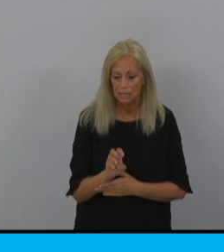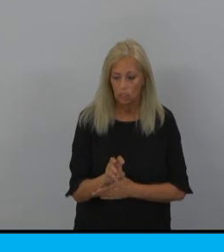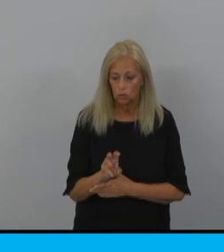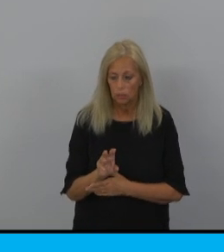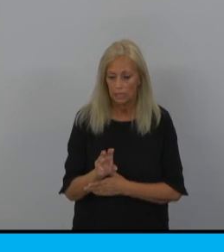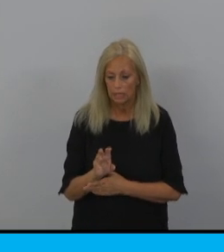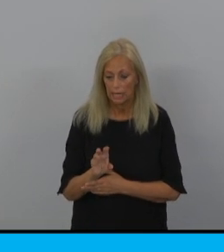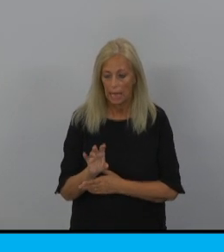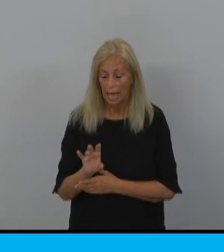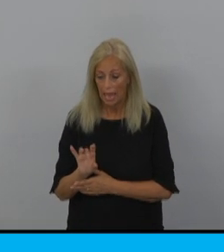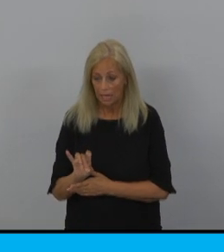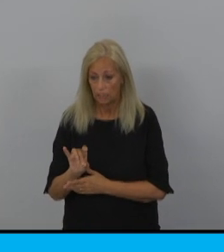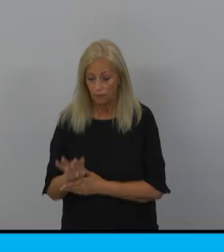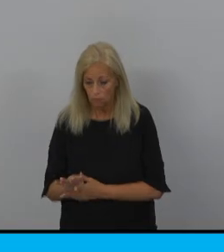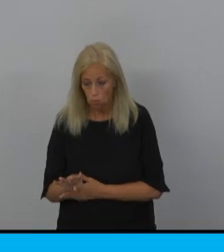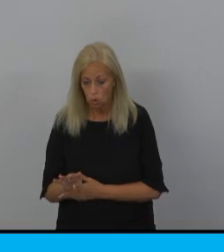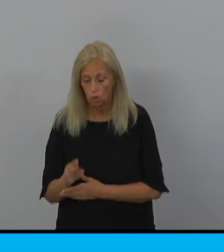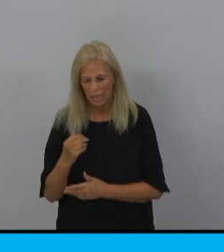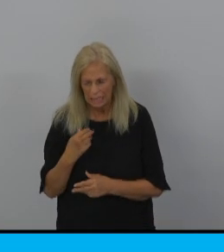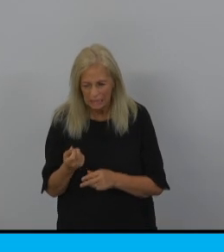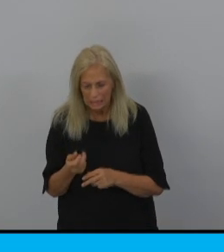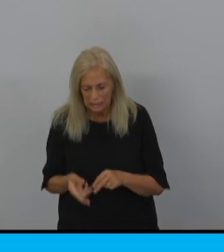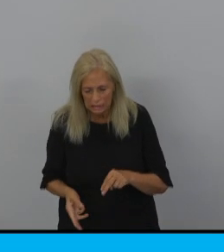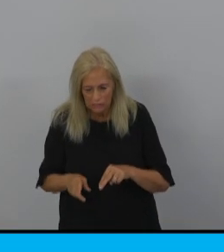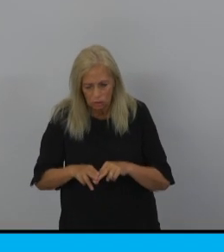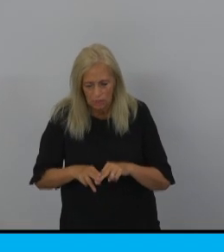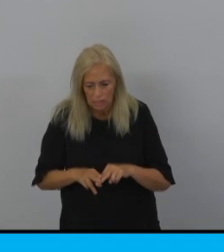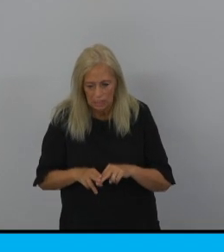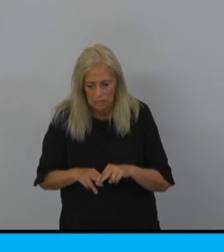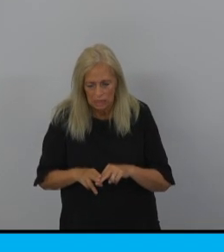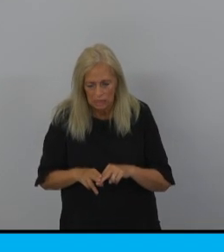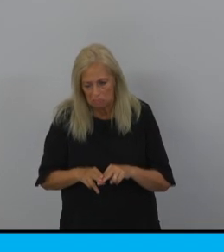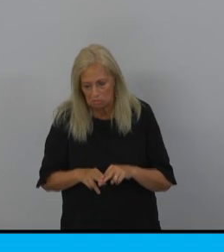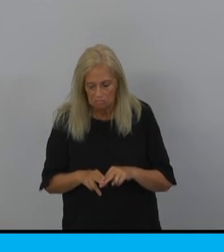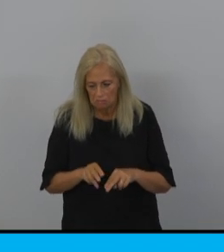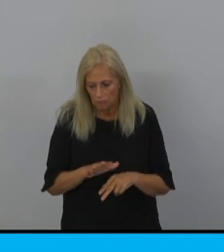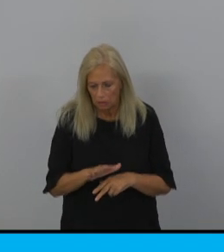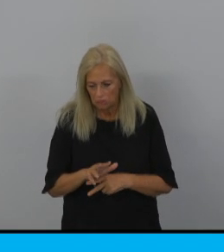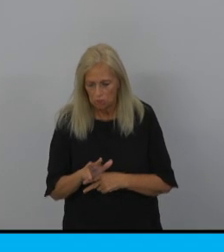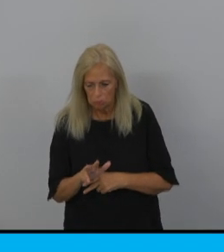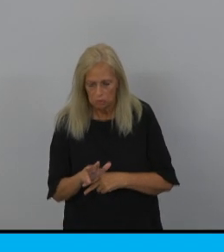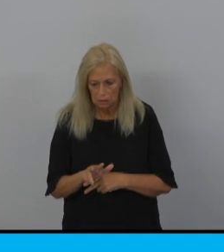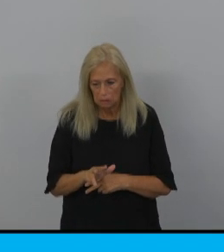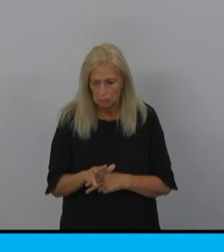14,684 this year. So we did have some increase, about 53